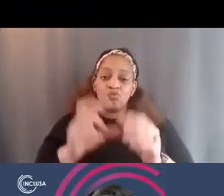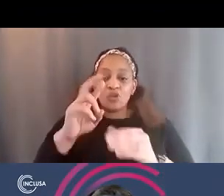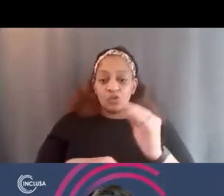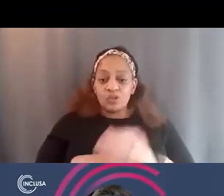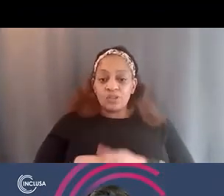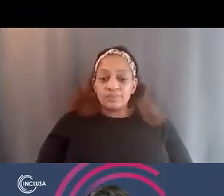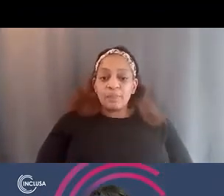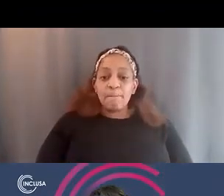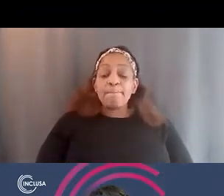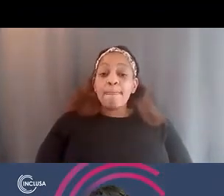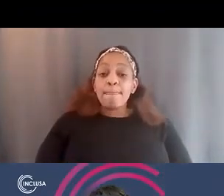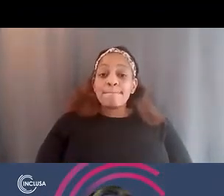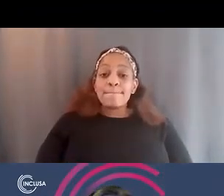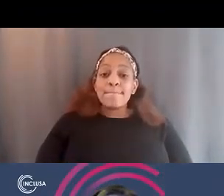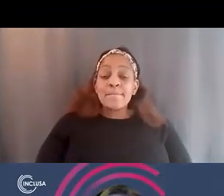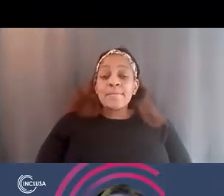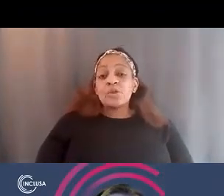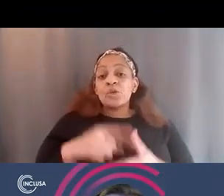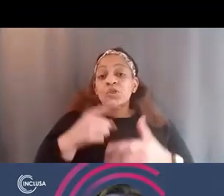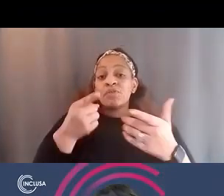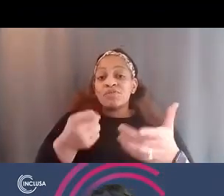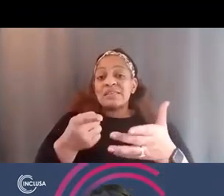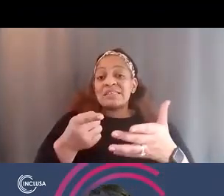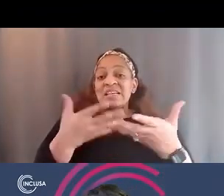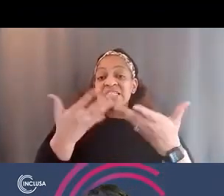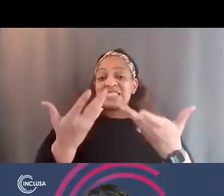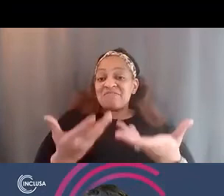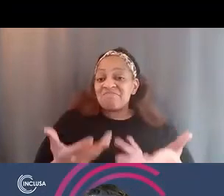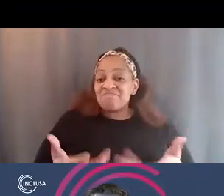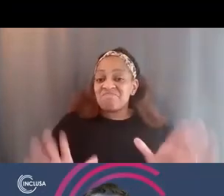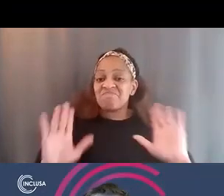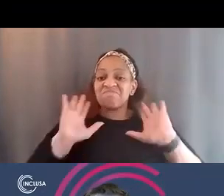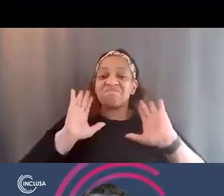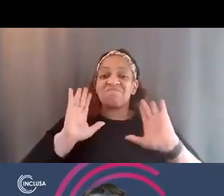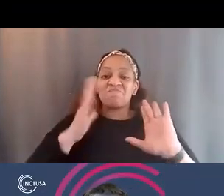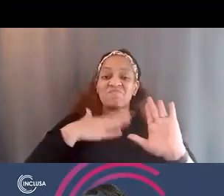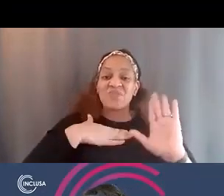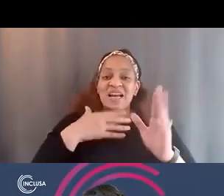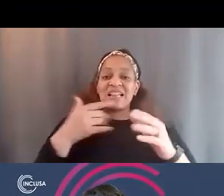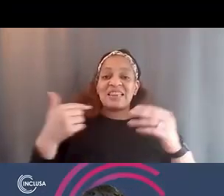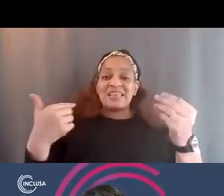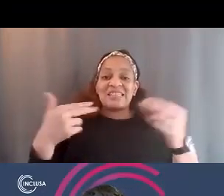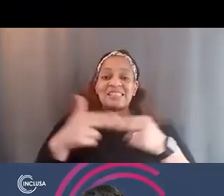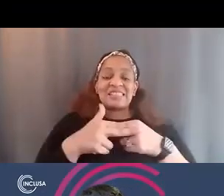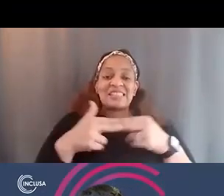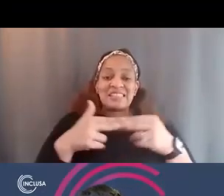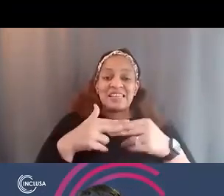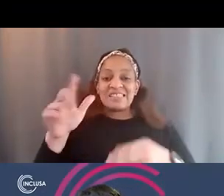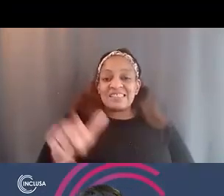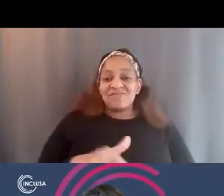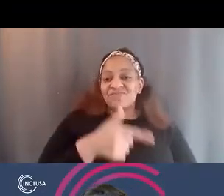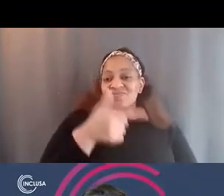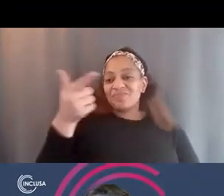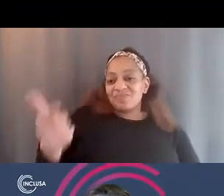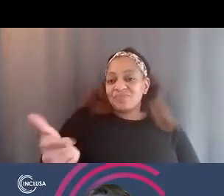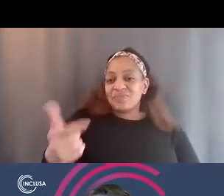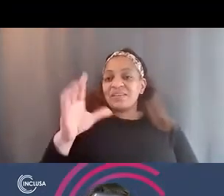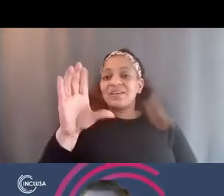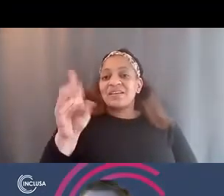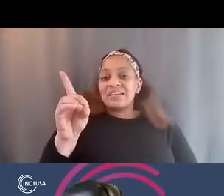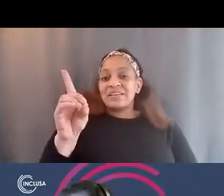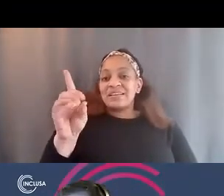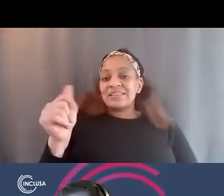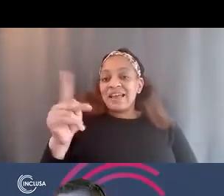So that is the end of my slides. I'm gonna transition to Daniel Strutz, and Daniel can speak to